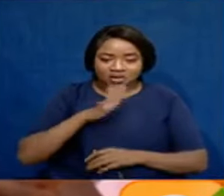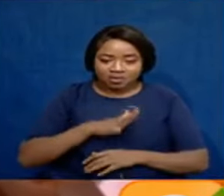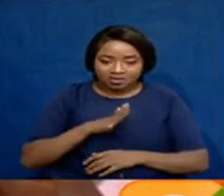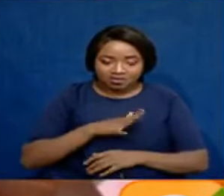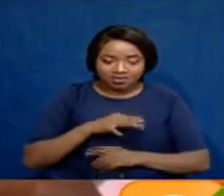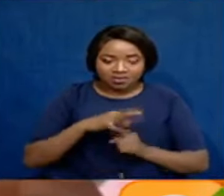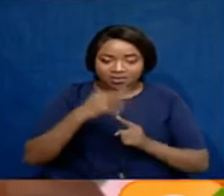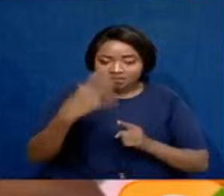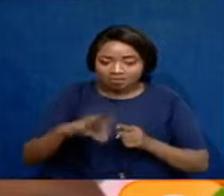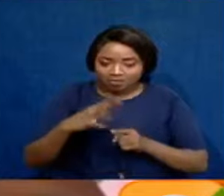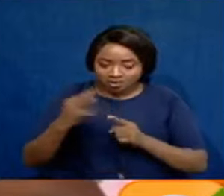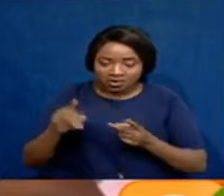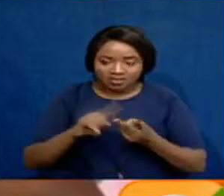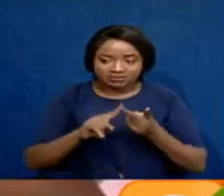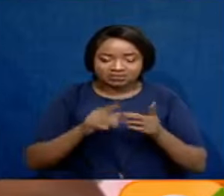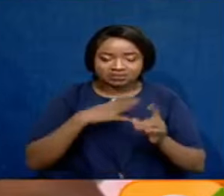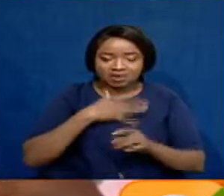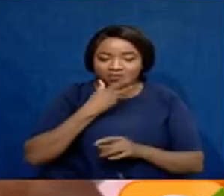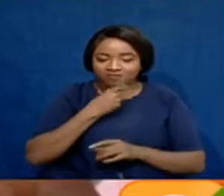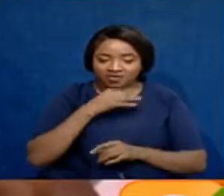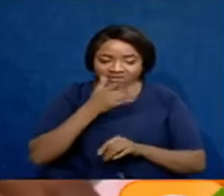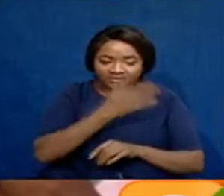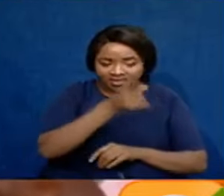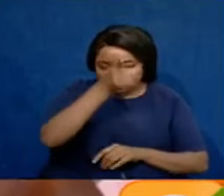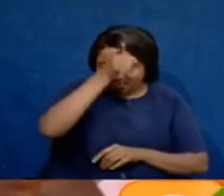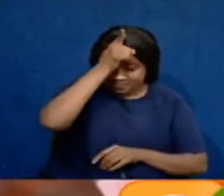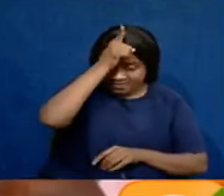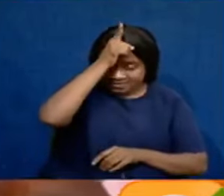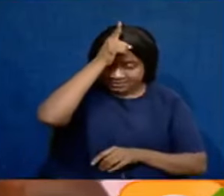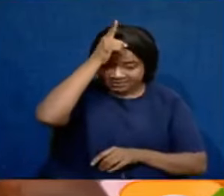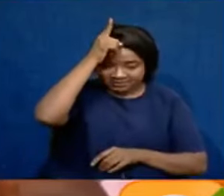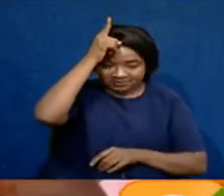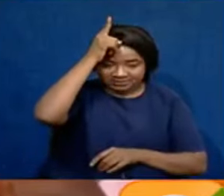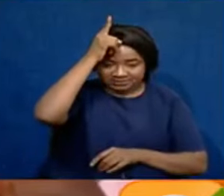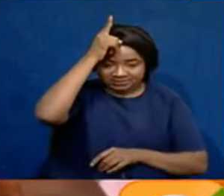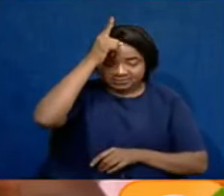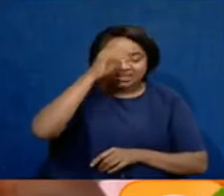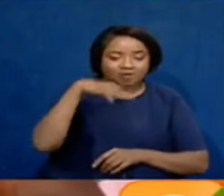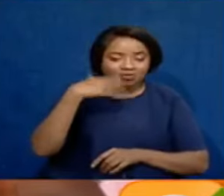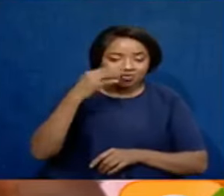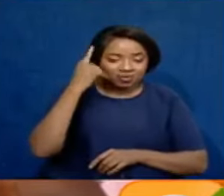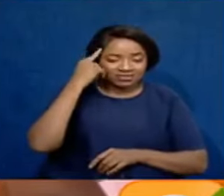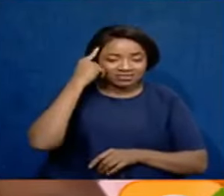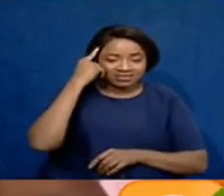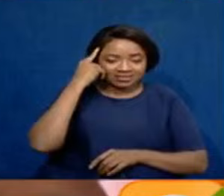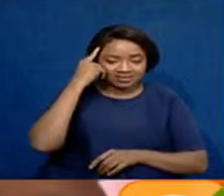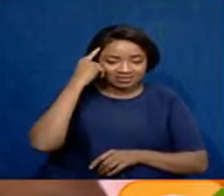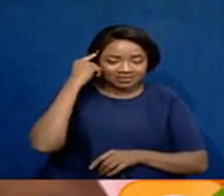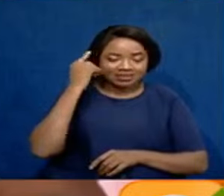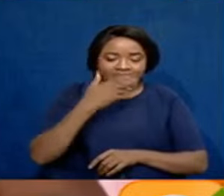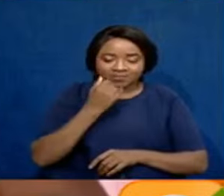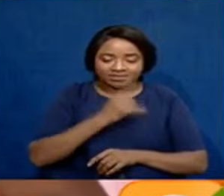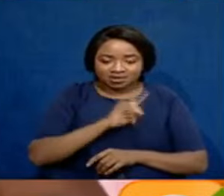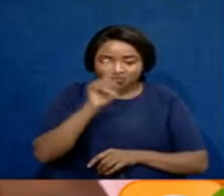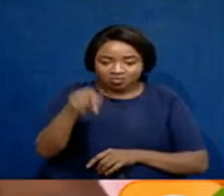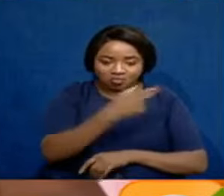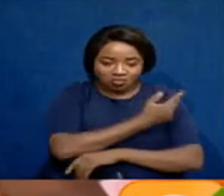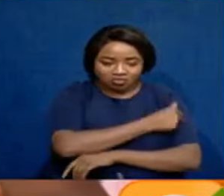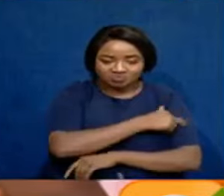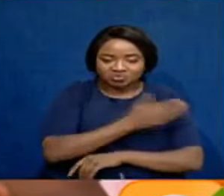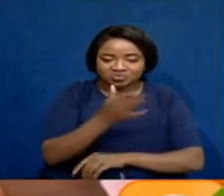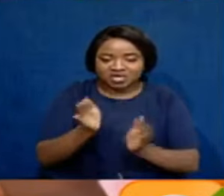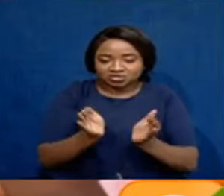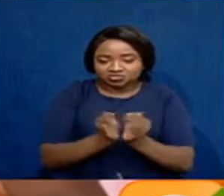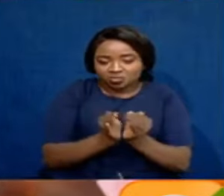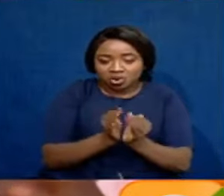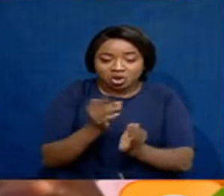and our fathers in the villages, their first point of care is in that dispensary. So whom do they find in